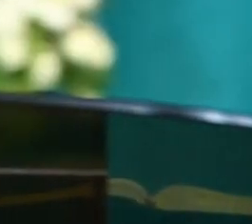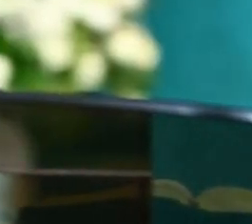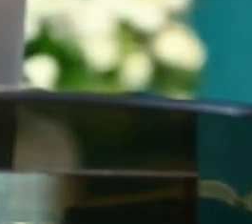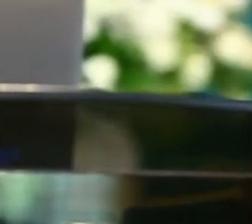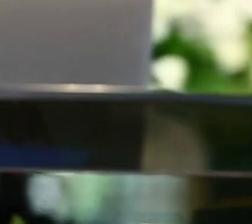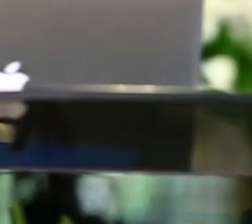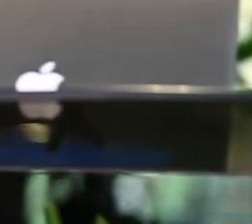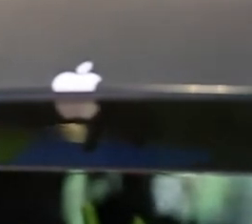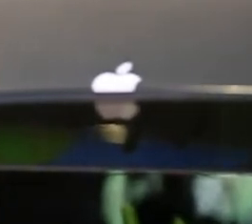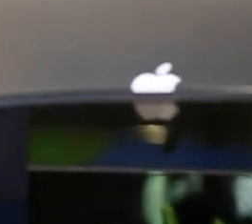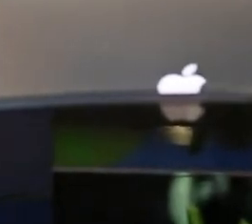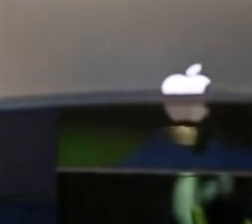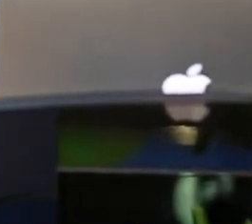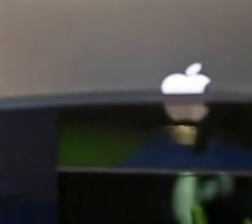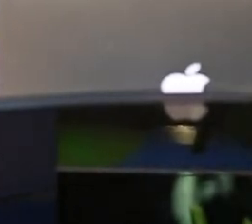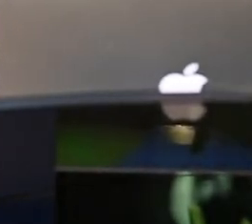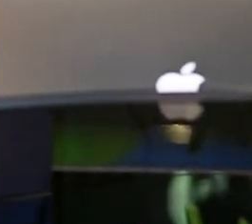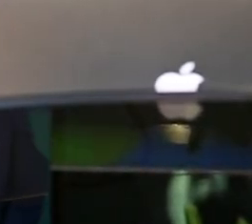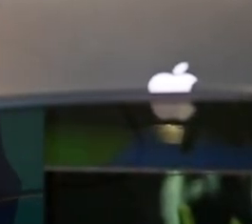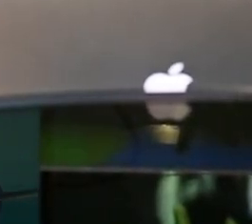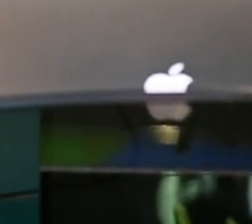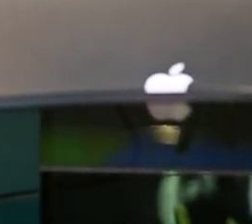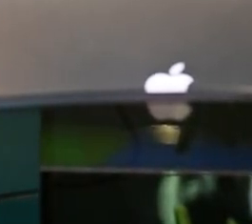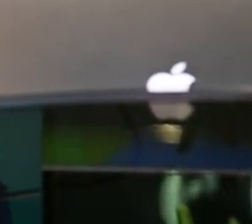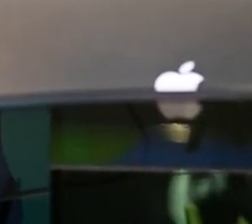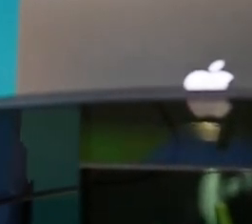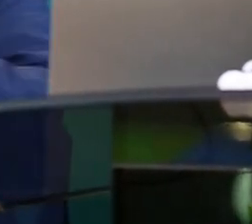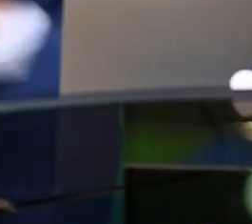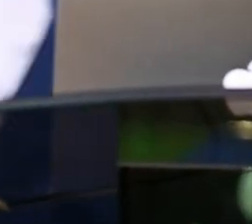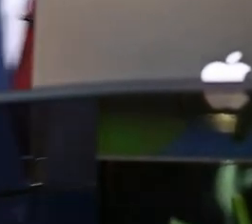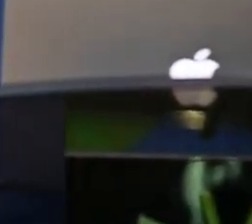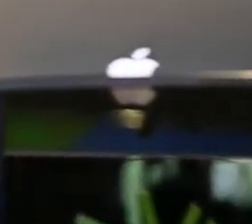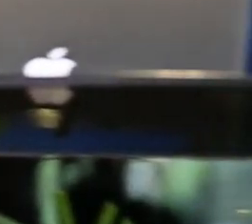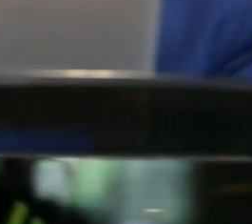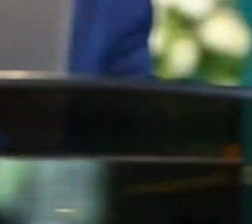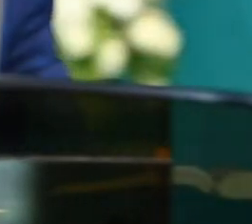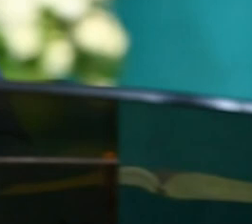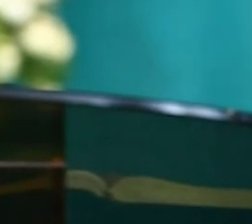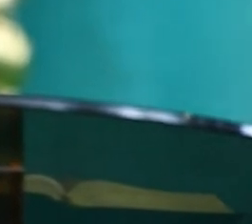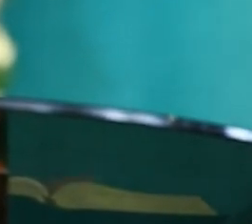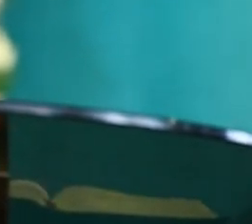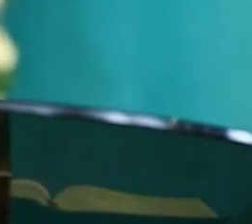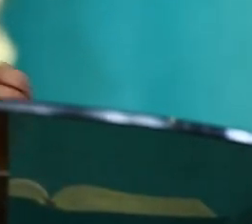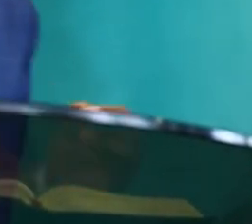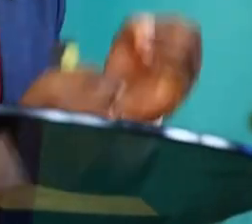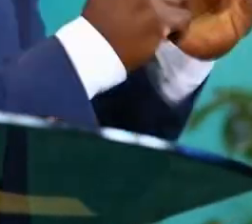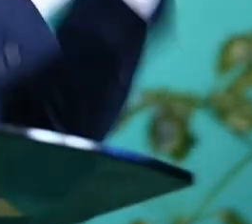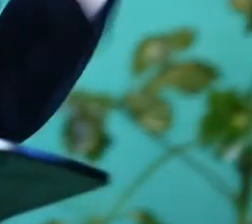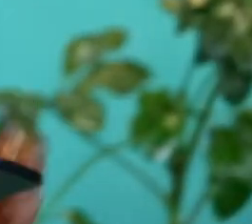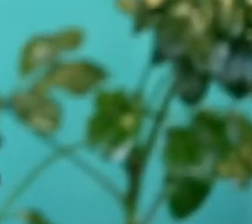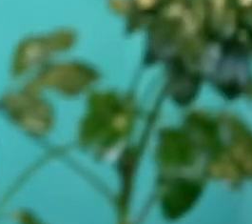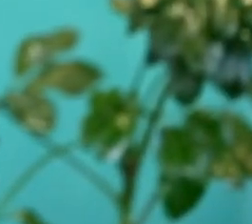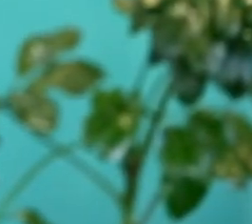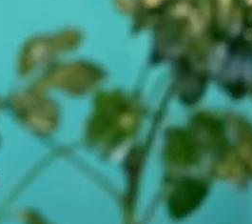to sustain a life that is a lie in their marriages. They want to